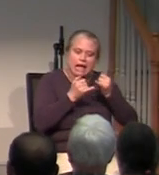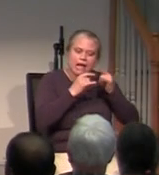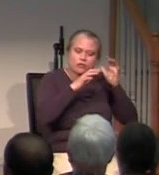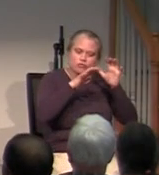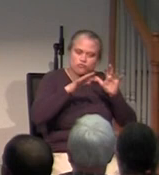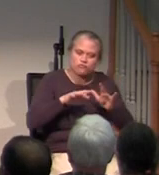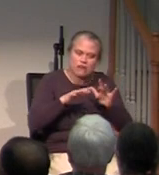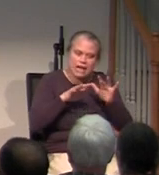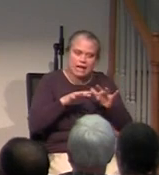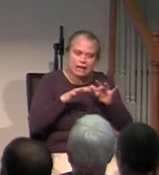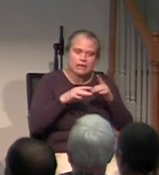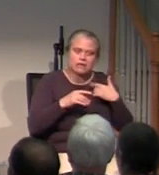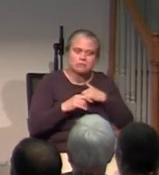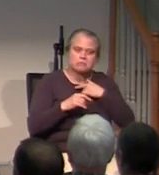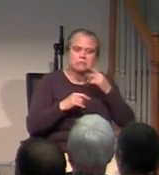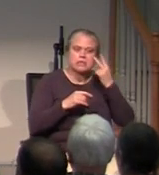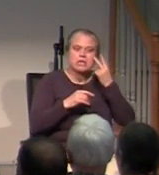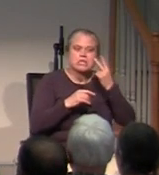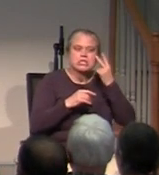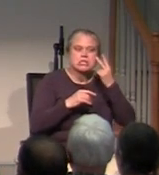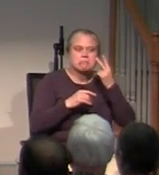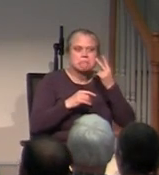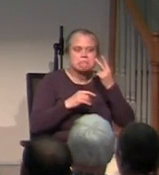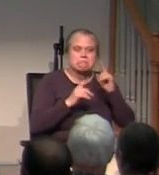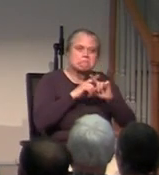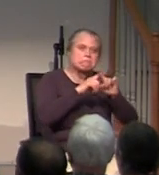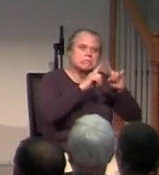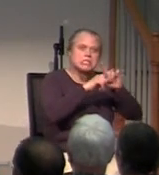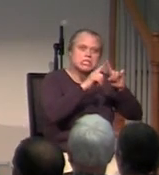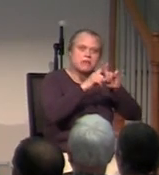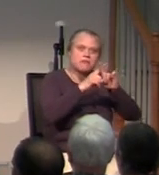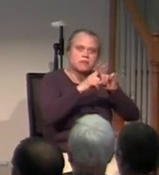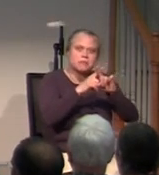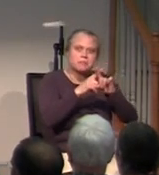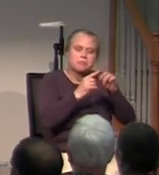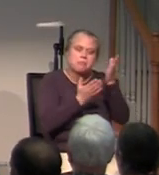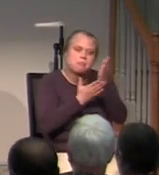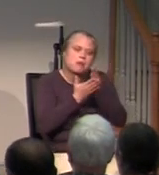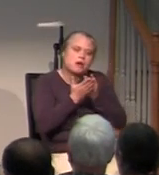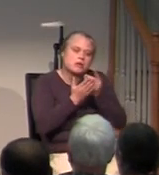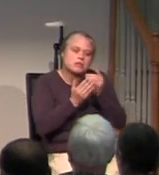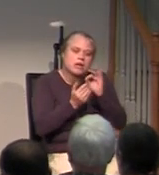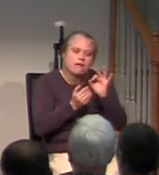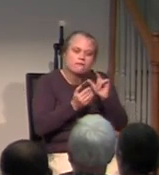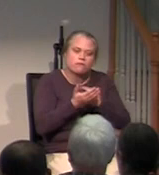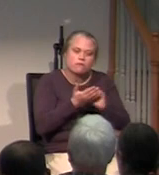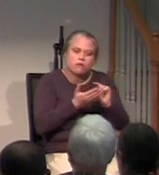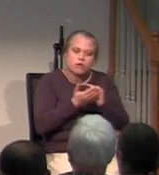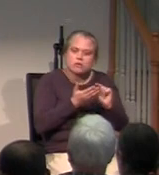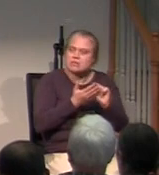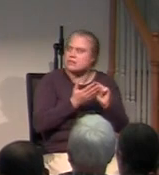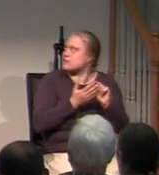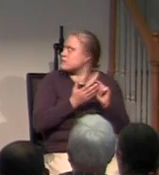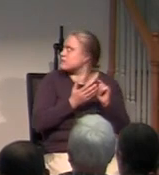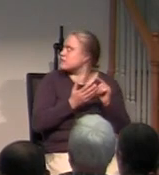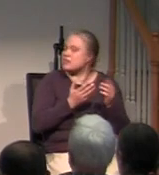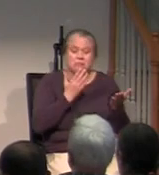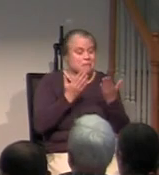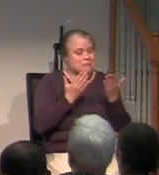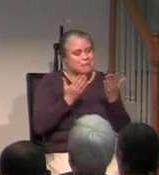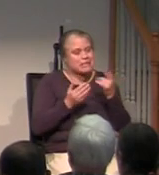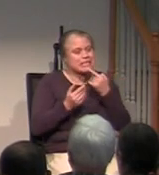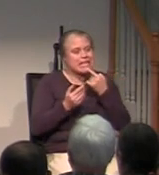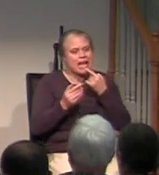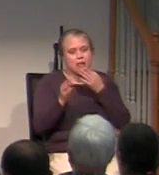We see different aspects, and we use different words, as some of the speakers have brought out, and we might say the